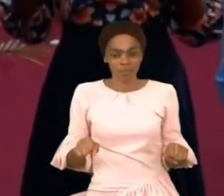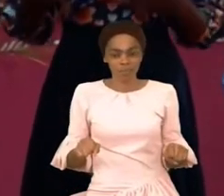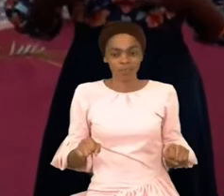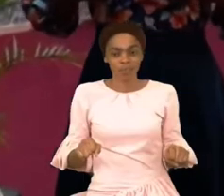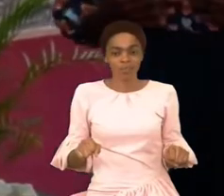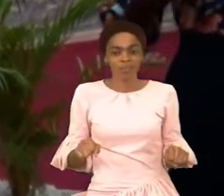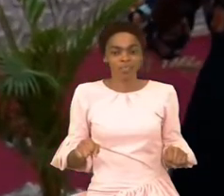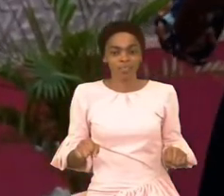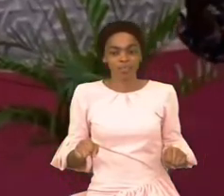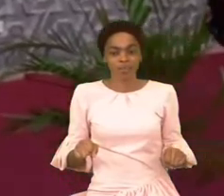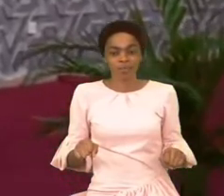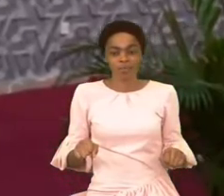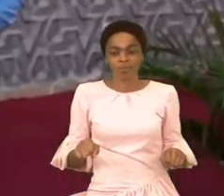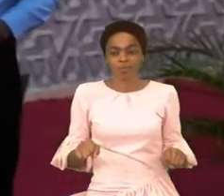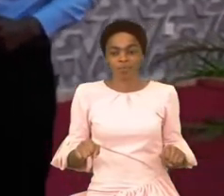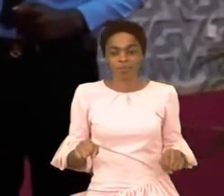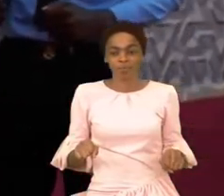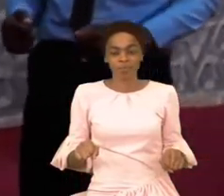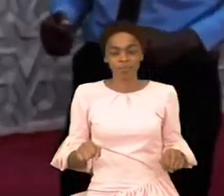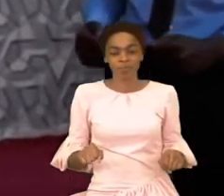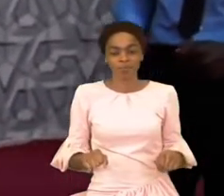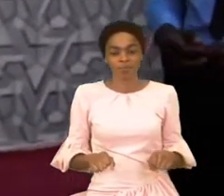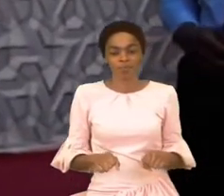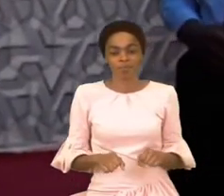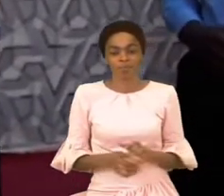impossible. I won't be